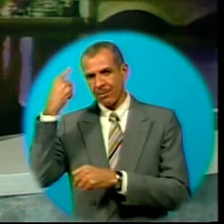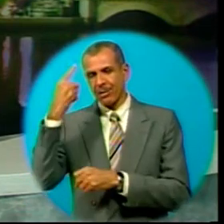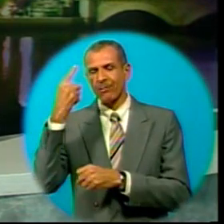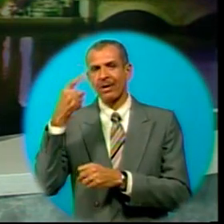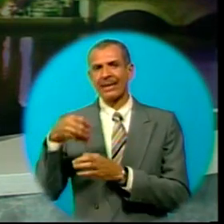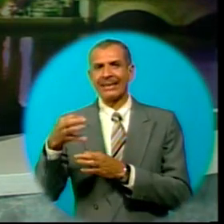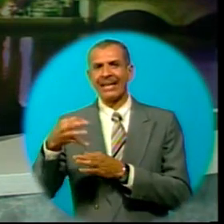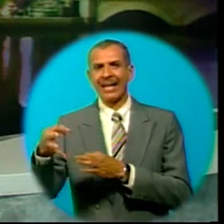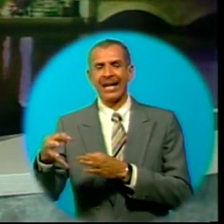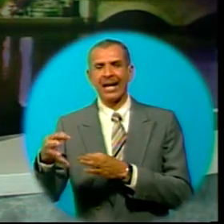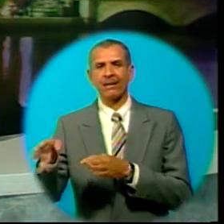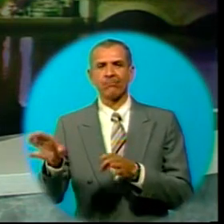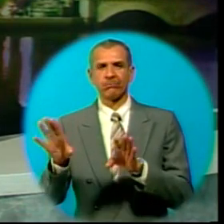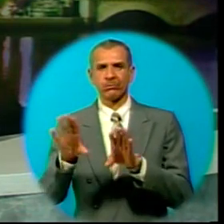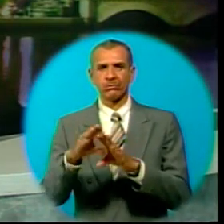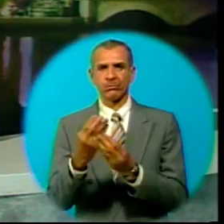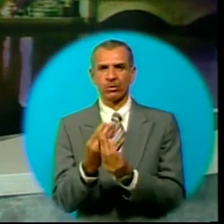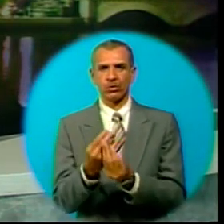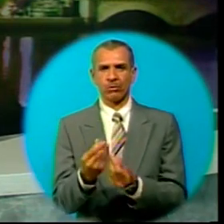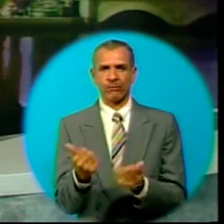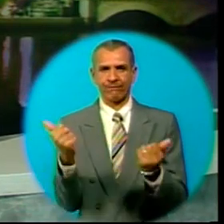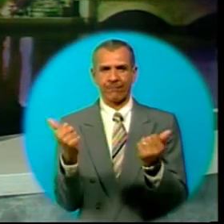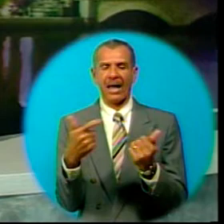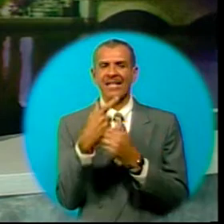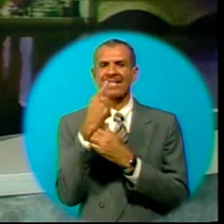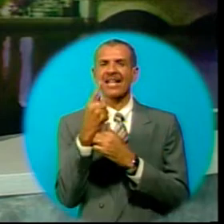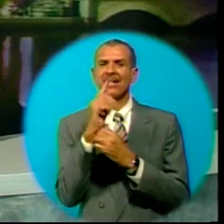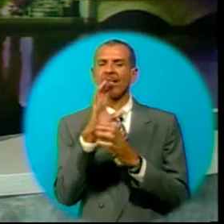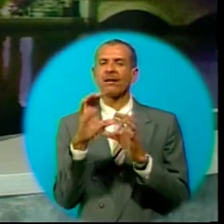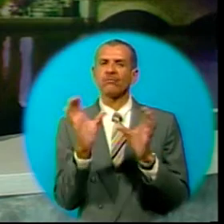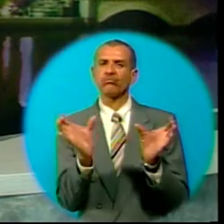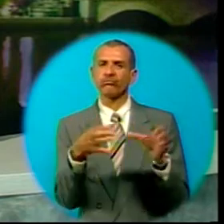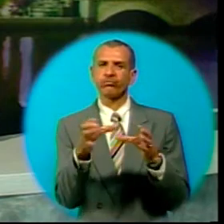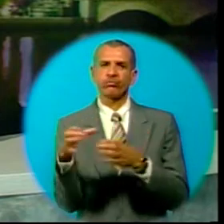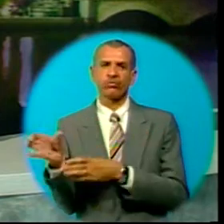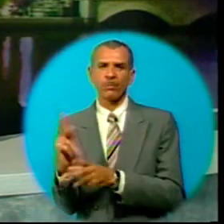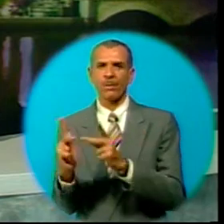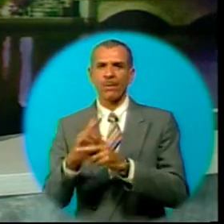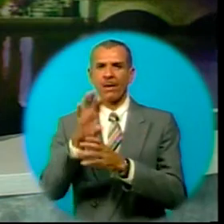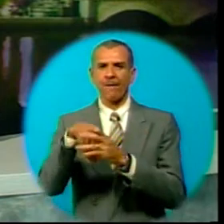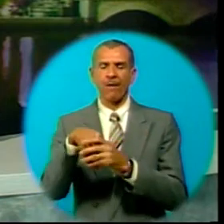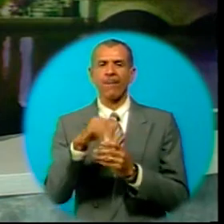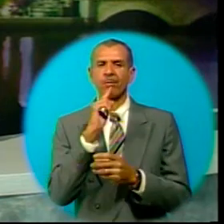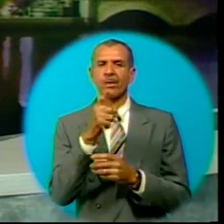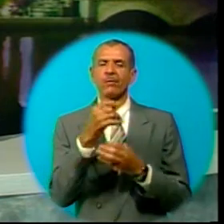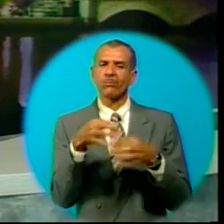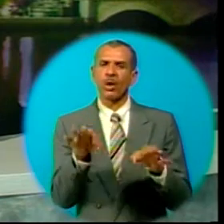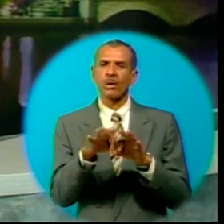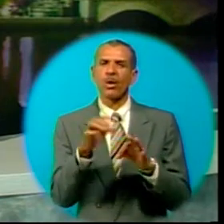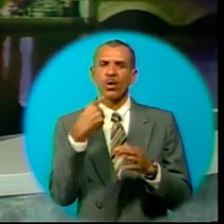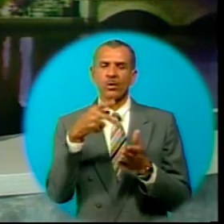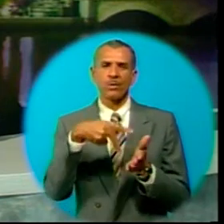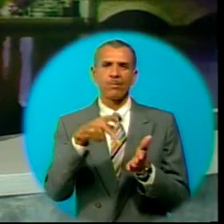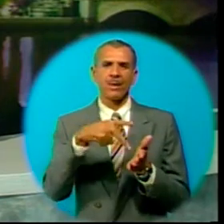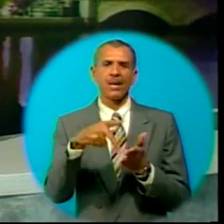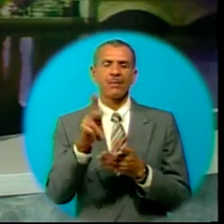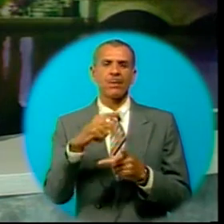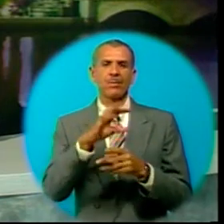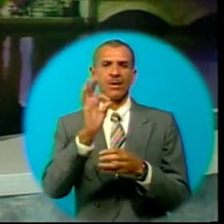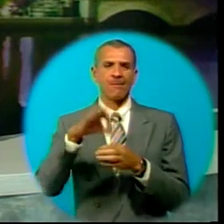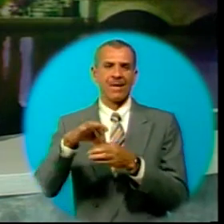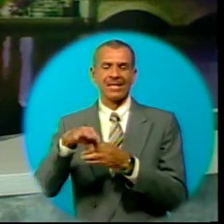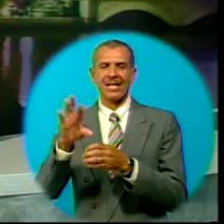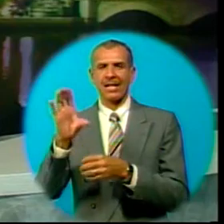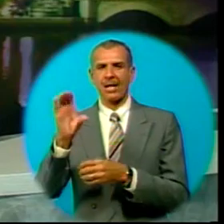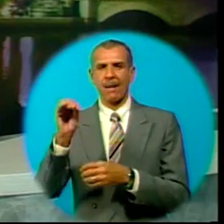end. He's urged the administration to look at the classes of people involved and prioritize how they will repay those who invested in the